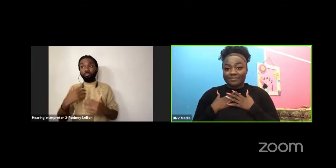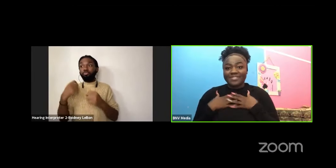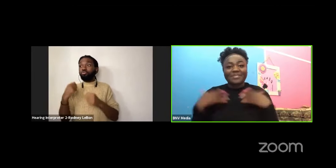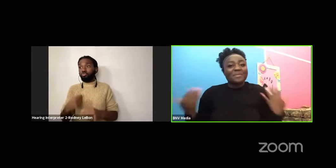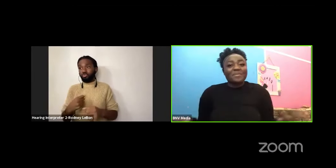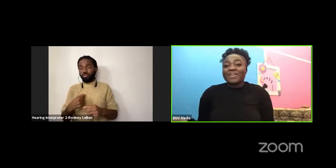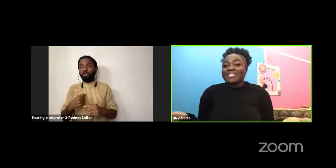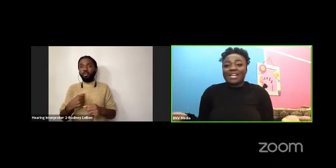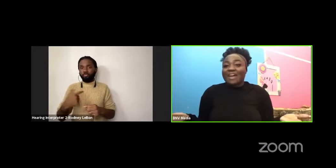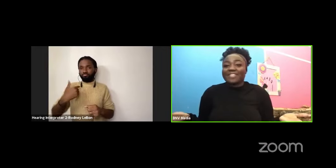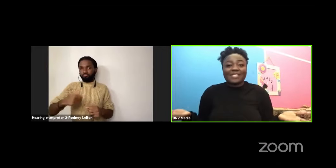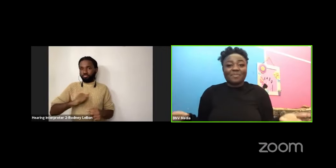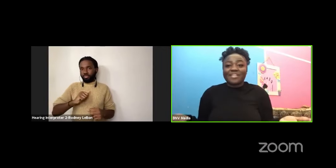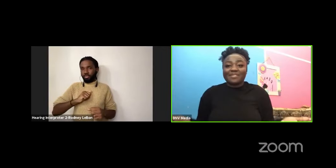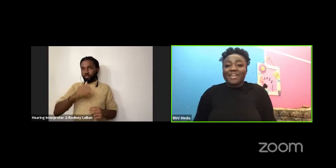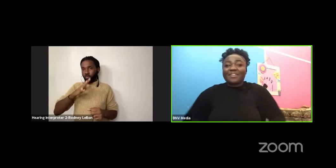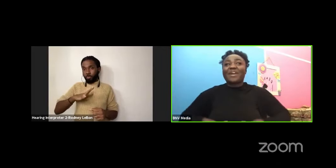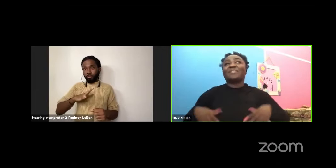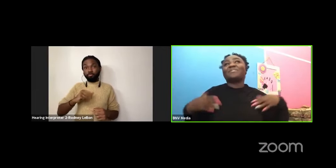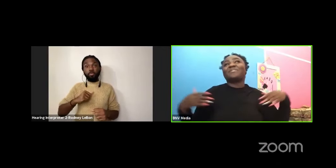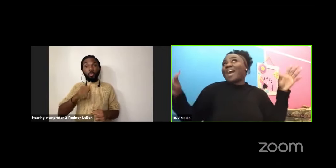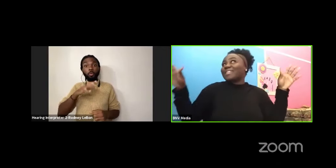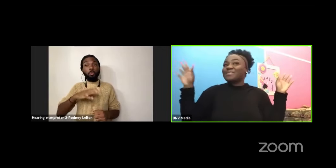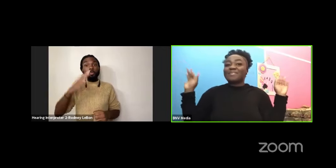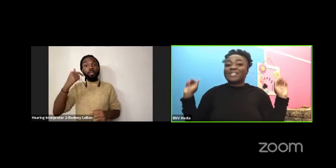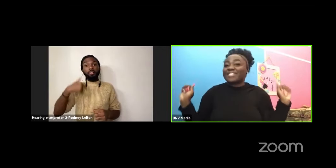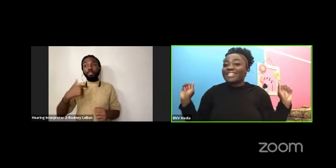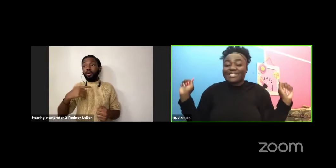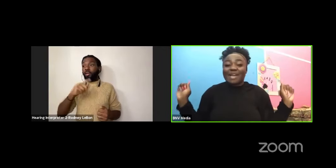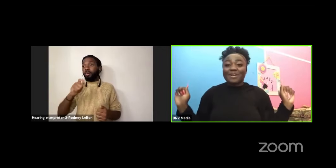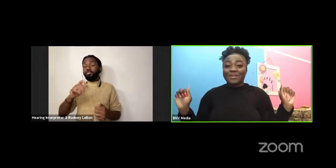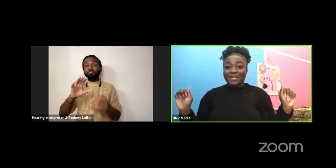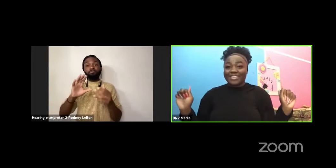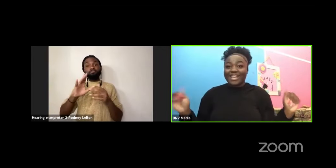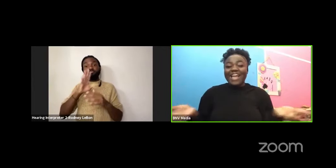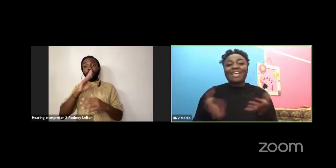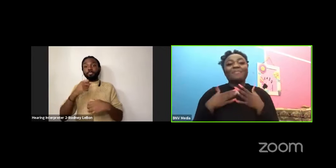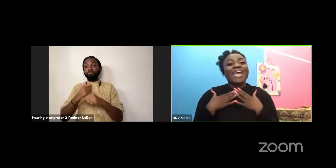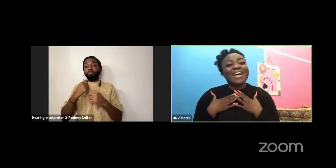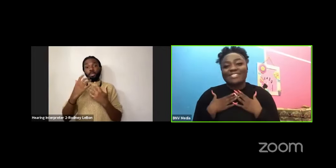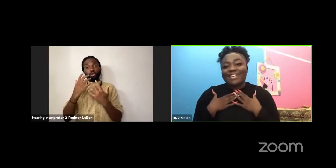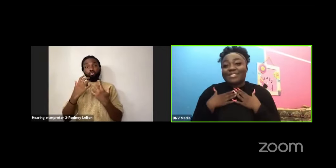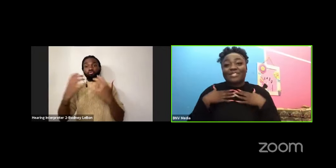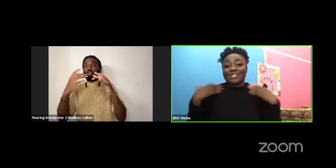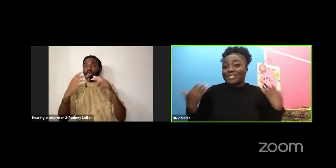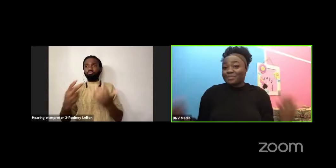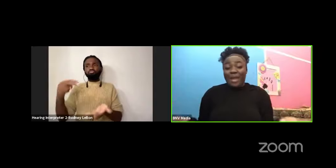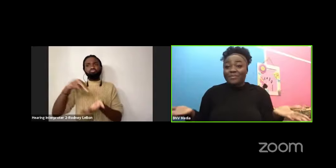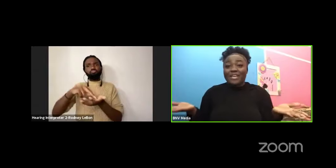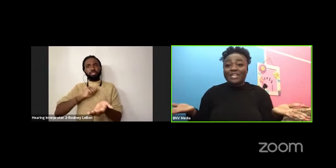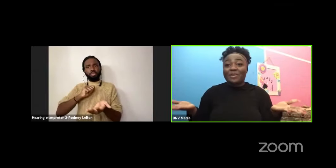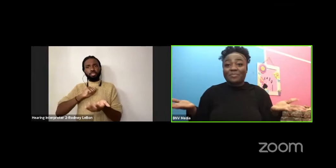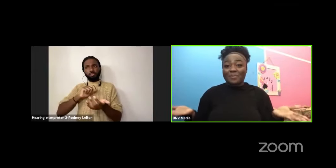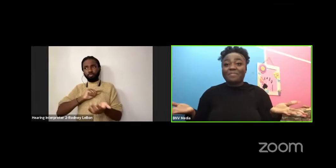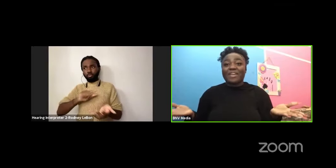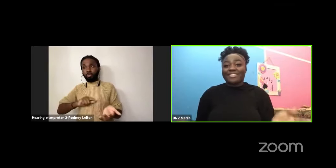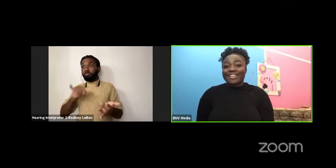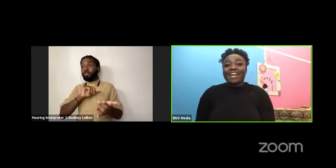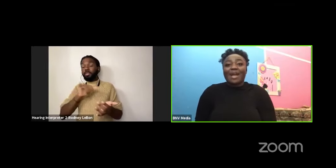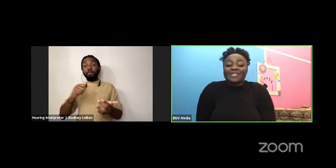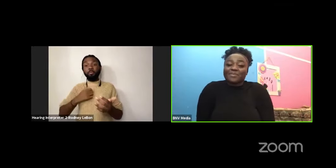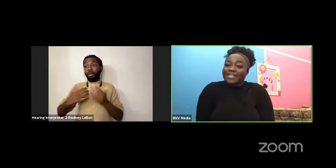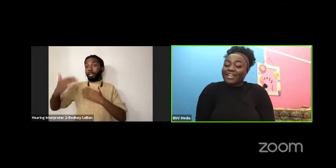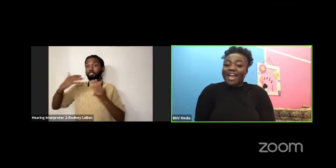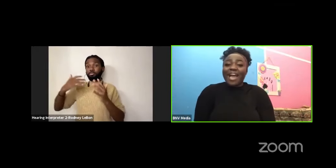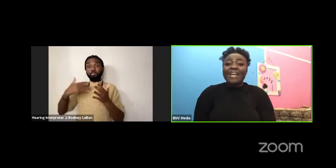woman. Woman because I don't have to speak to make a crowd rise from their seats. I'm a queen. Like my ancestors, despite what ignorant people may